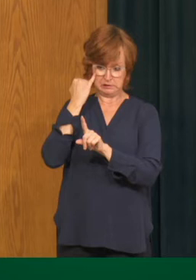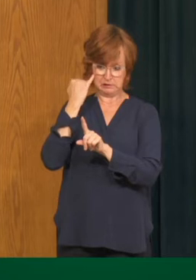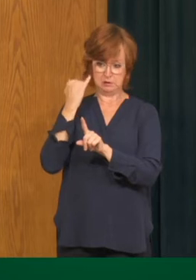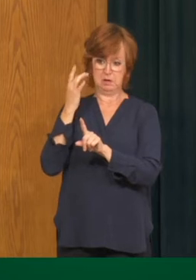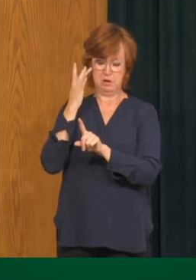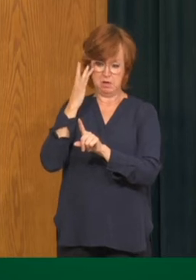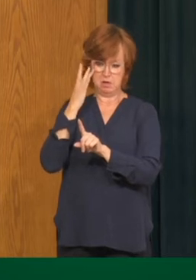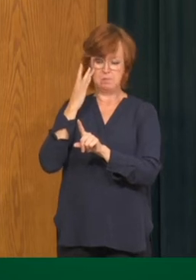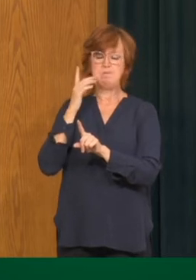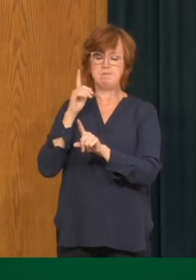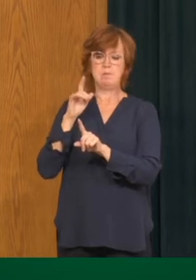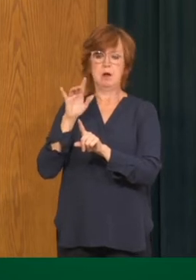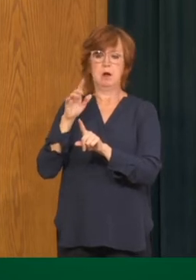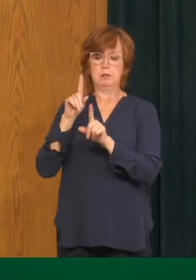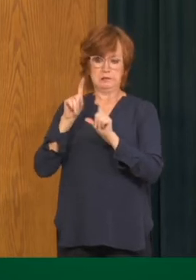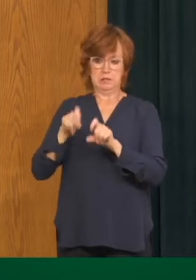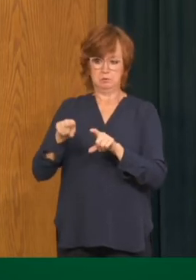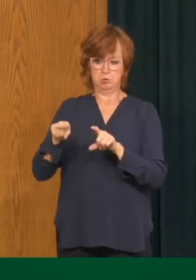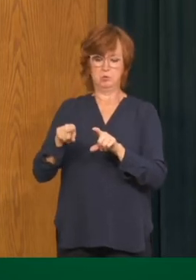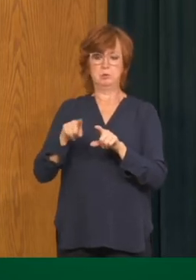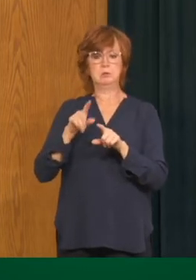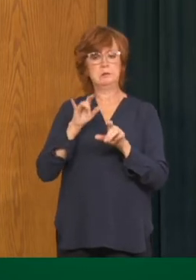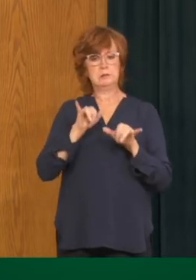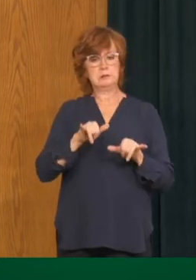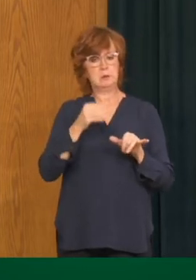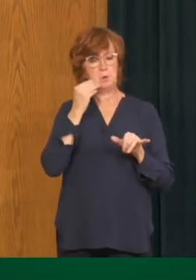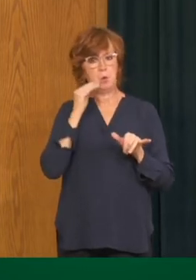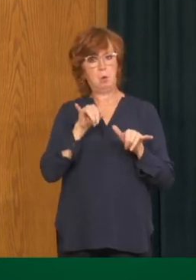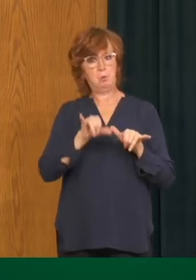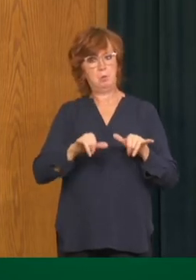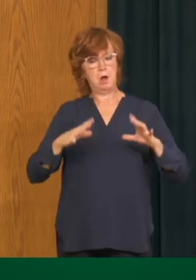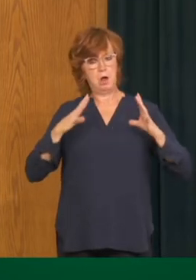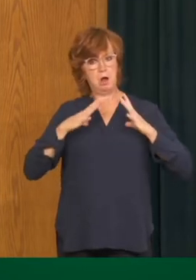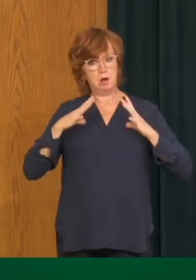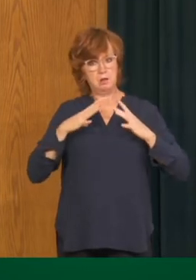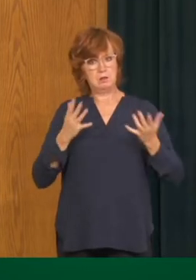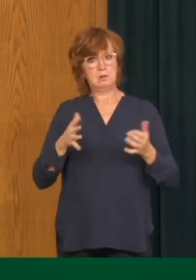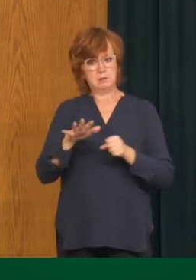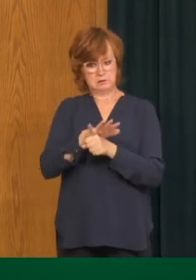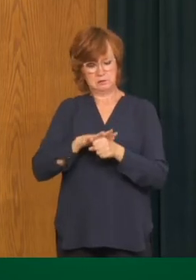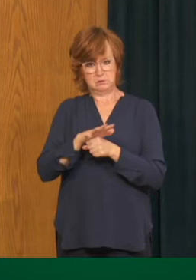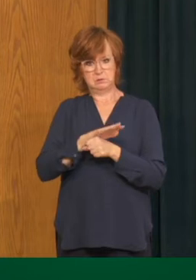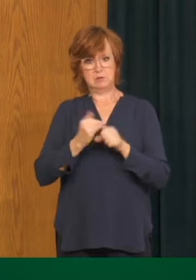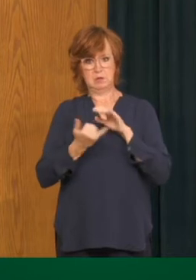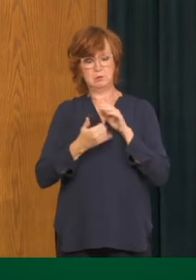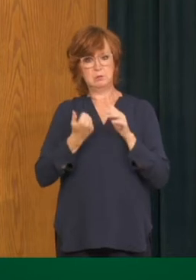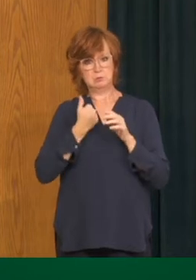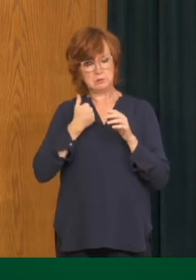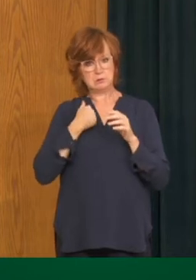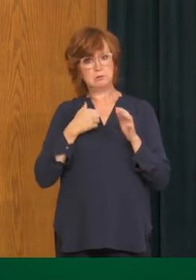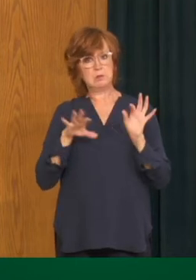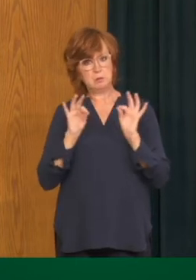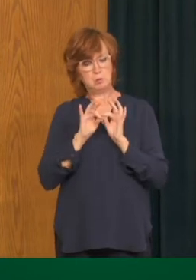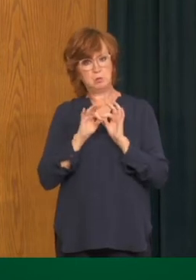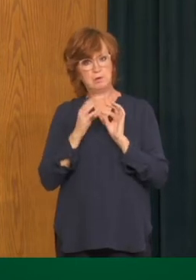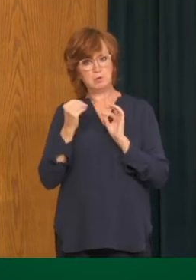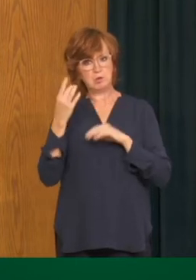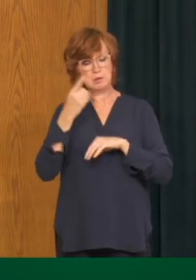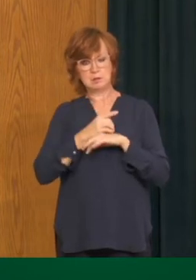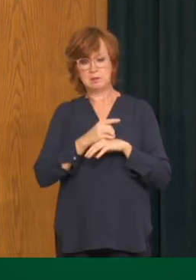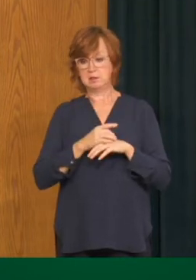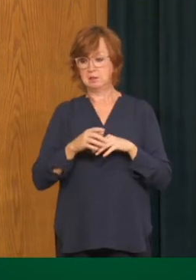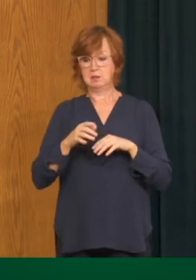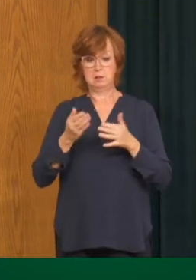it's positive, your close household contacts also stay home for 14 days. And then within the school setting, not sending a